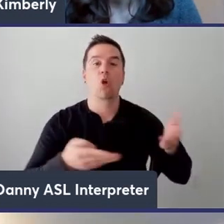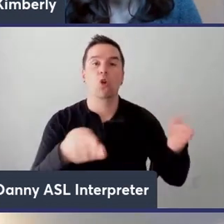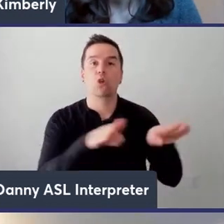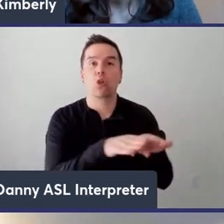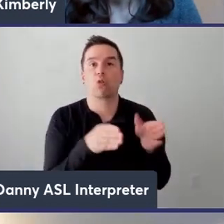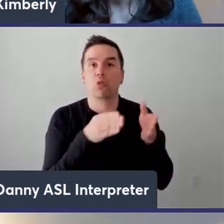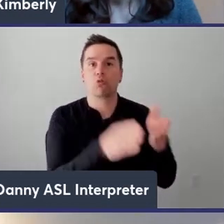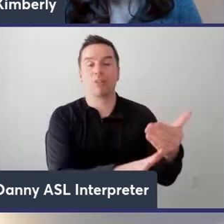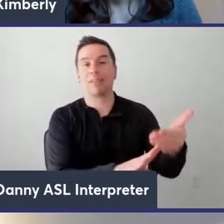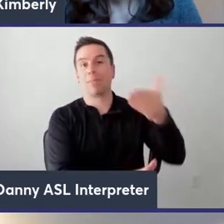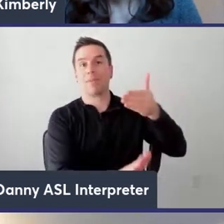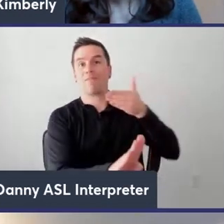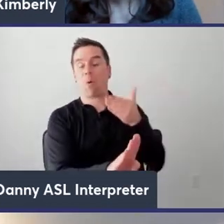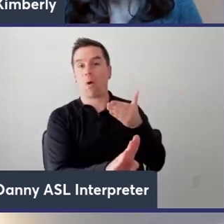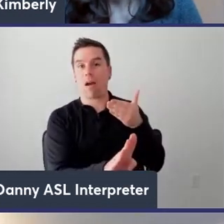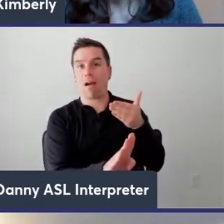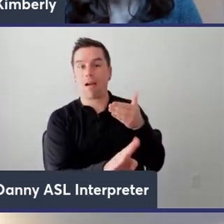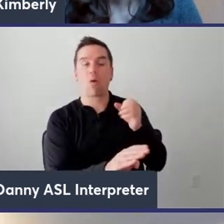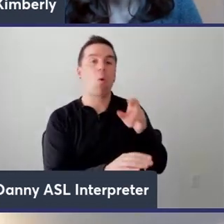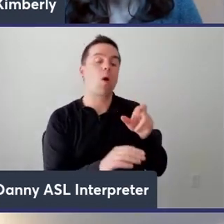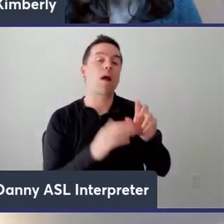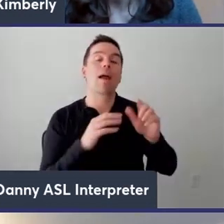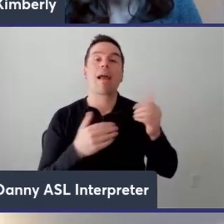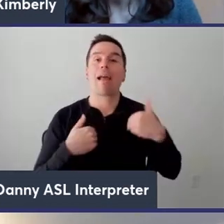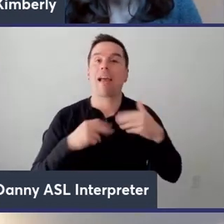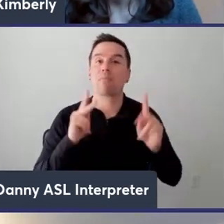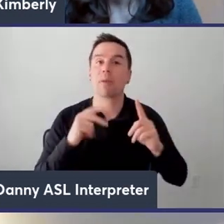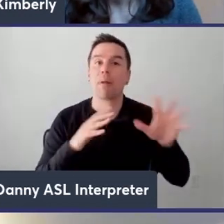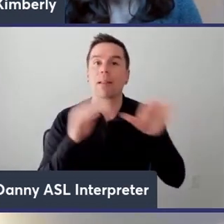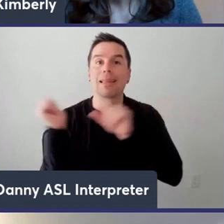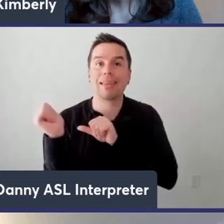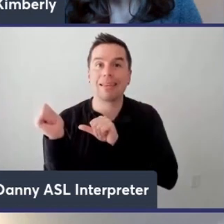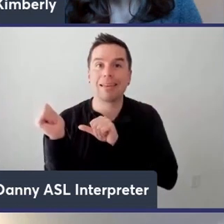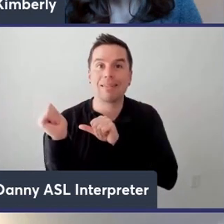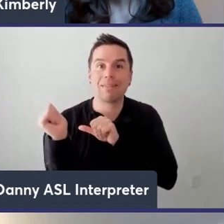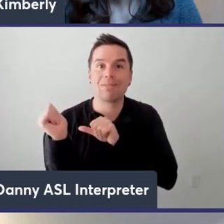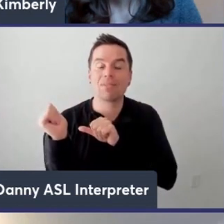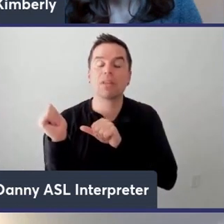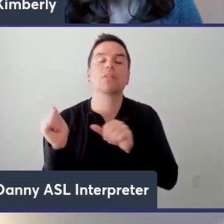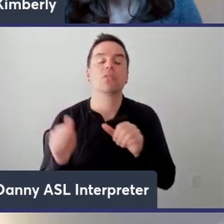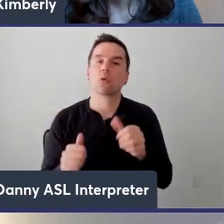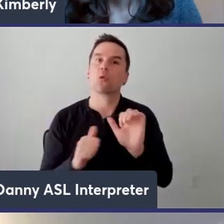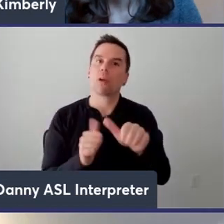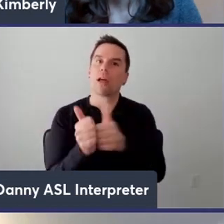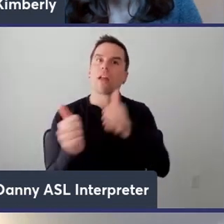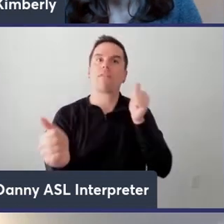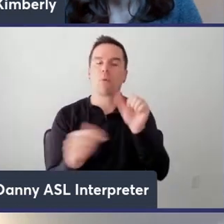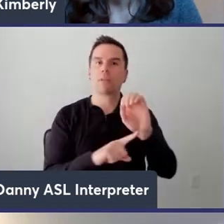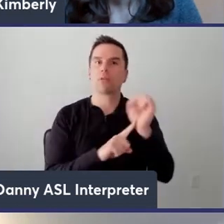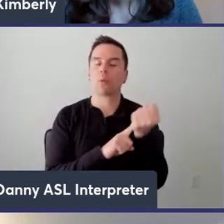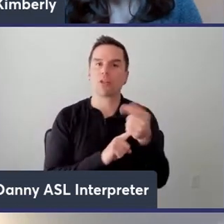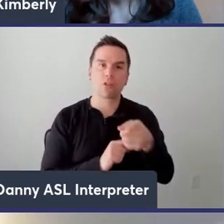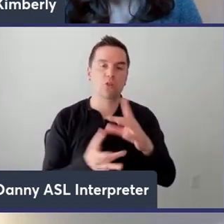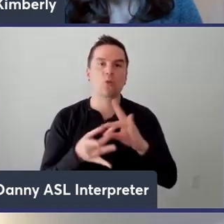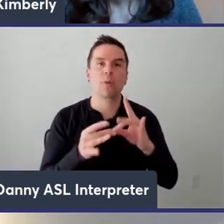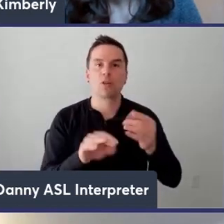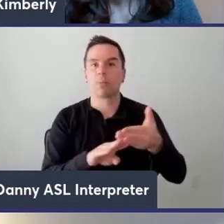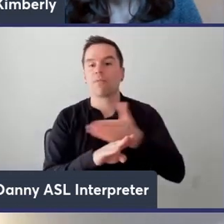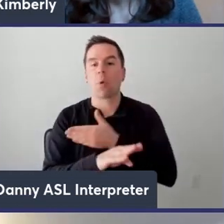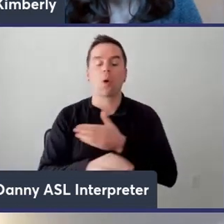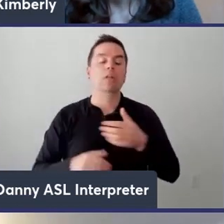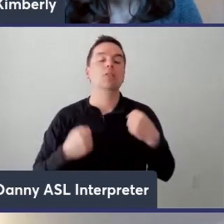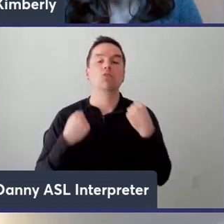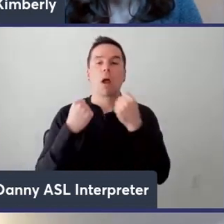not have the problem like you just mentioned, Ian, where you're driving down a street and there's water on the roadway. Do I go through it or not? Let's not put people in that